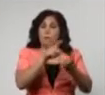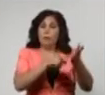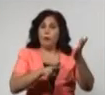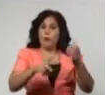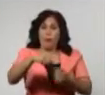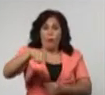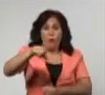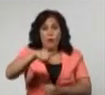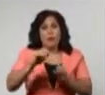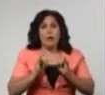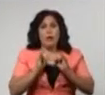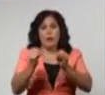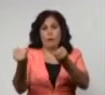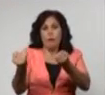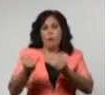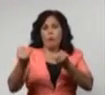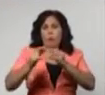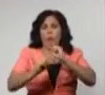of